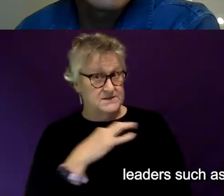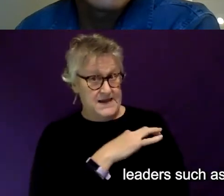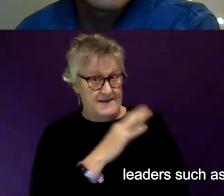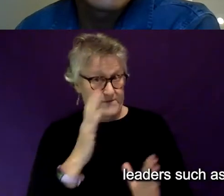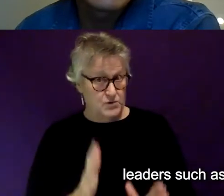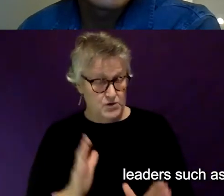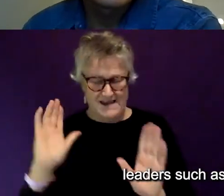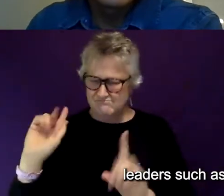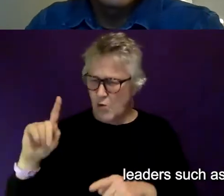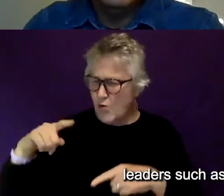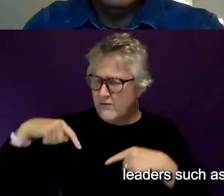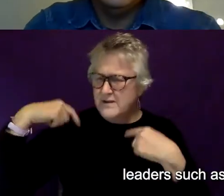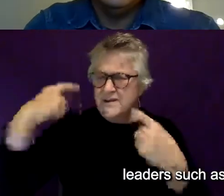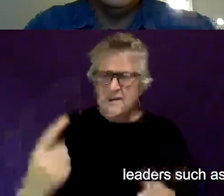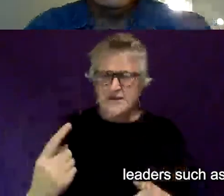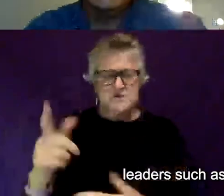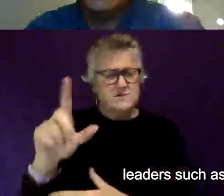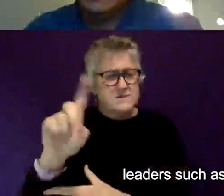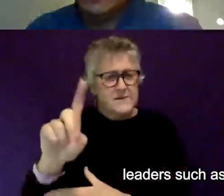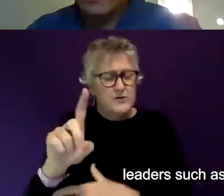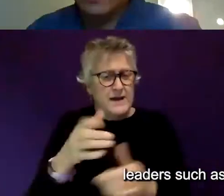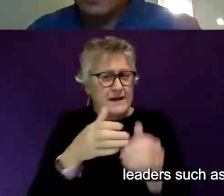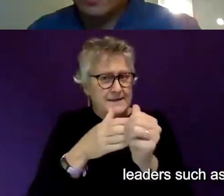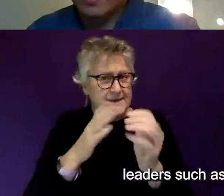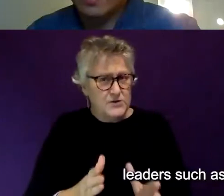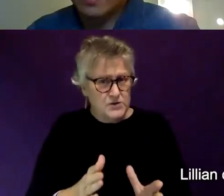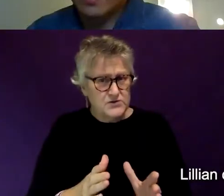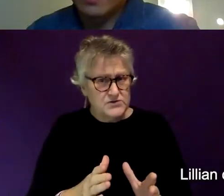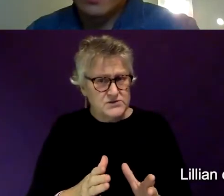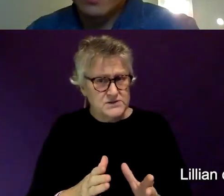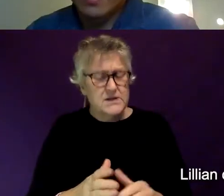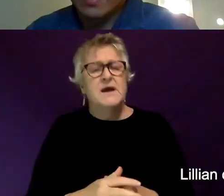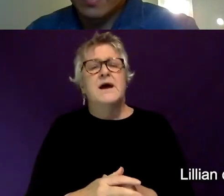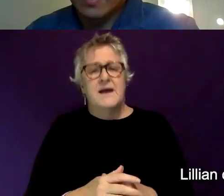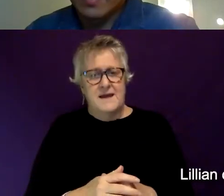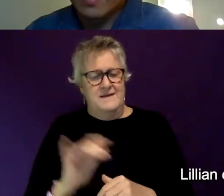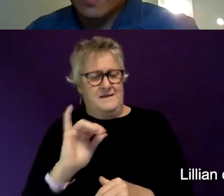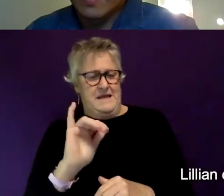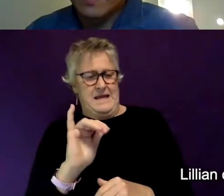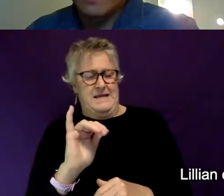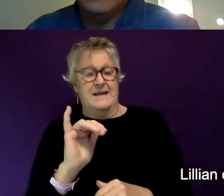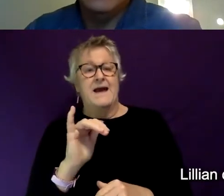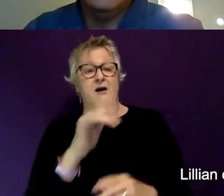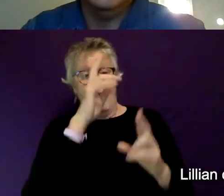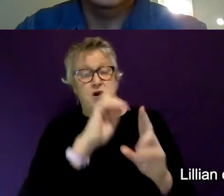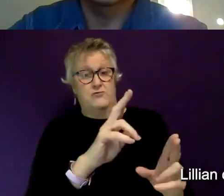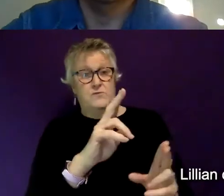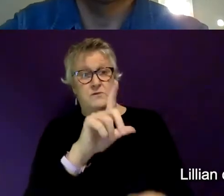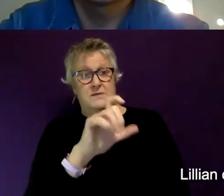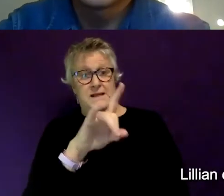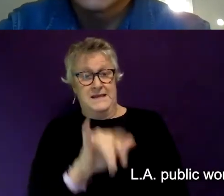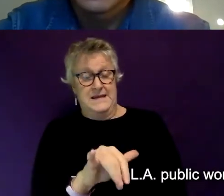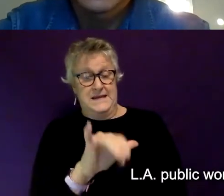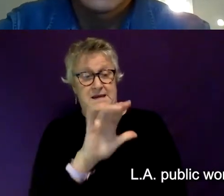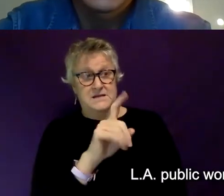the years, Democratic community leaders such as the late Honorable Lillian Kawasaki of LADWP, former